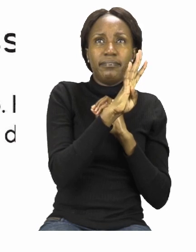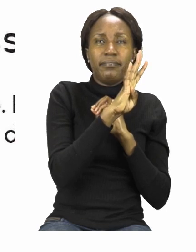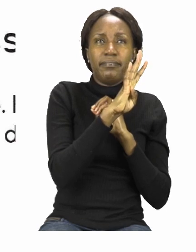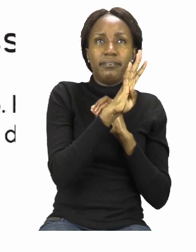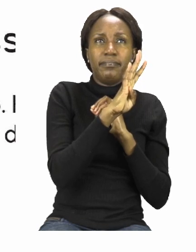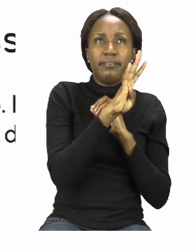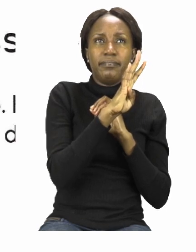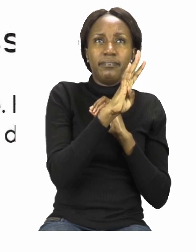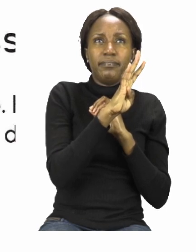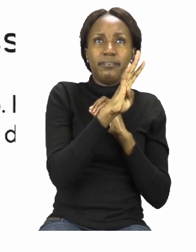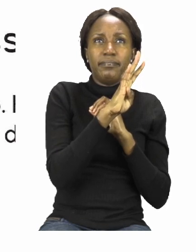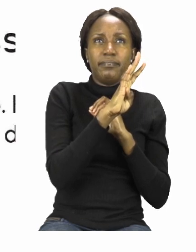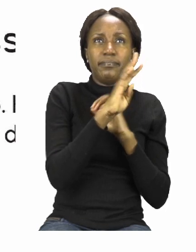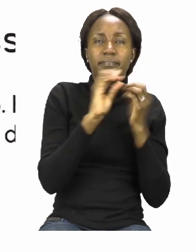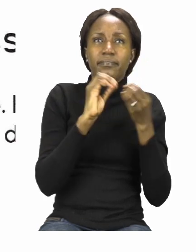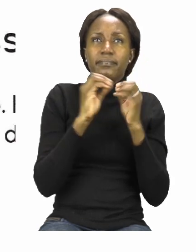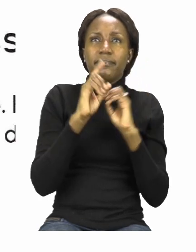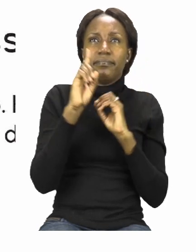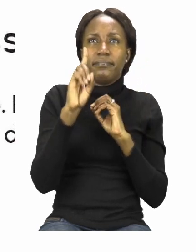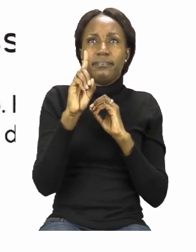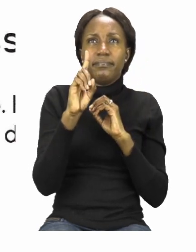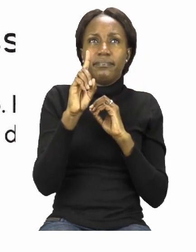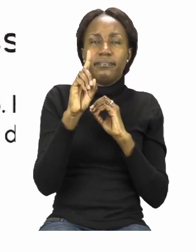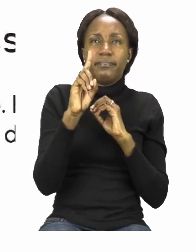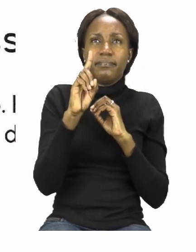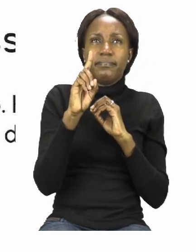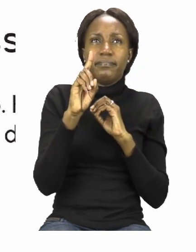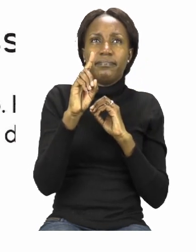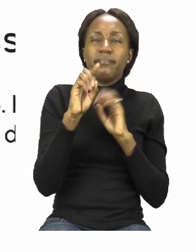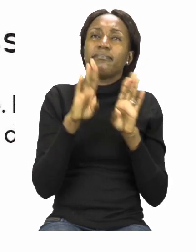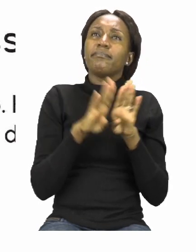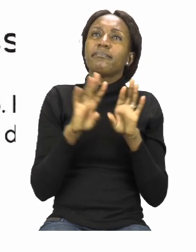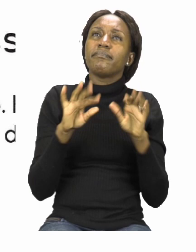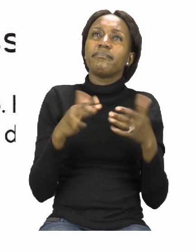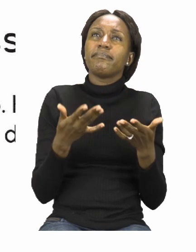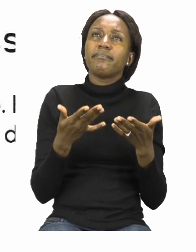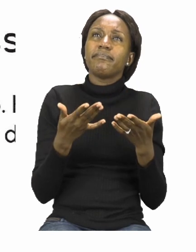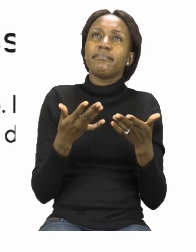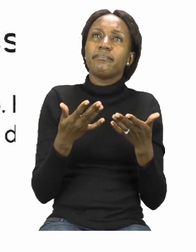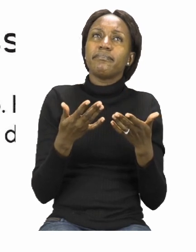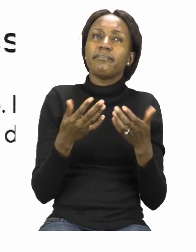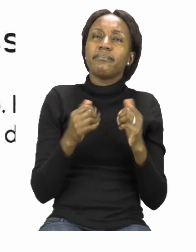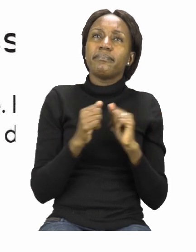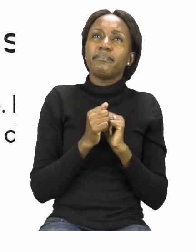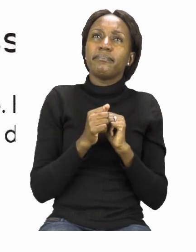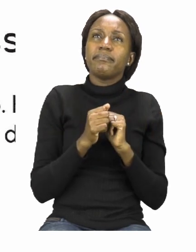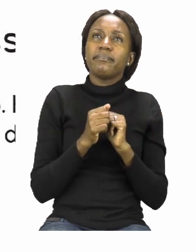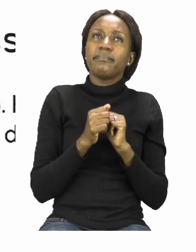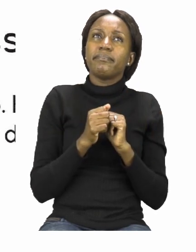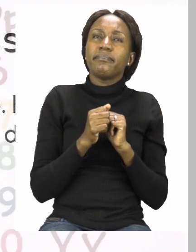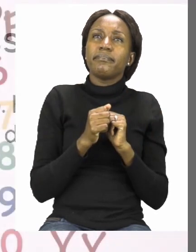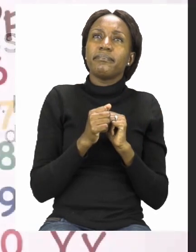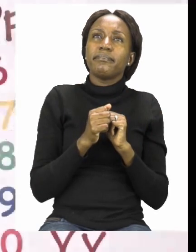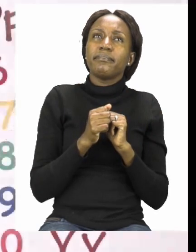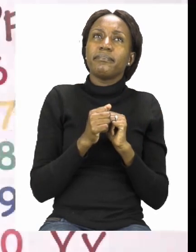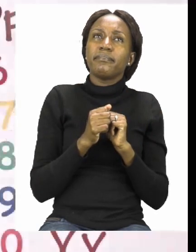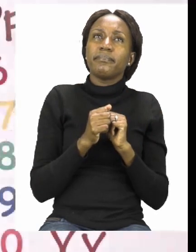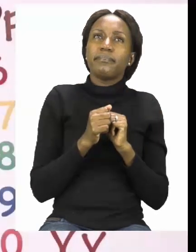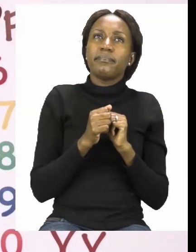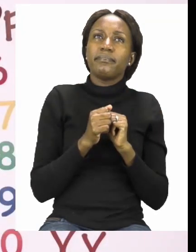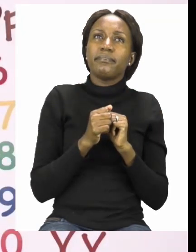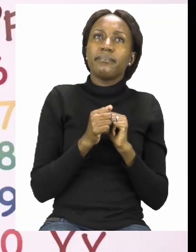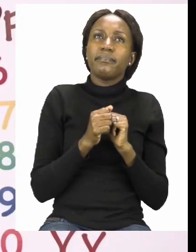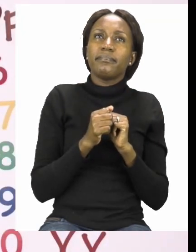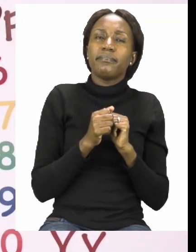the number 1. So this is how we are going to write our sum. Let's take a look at the board.